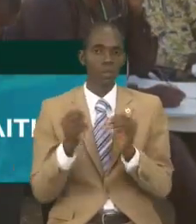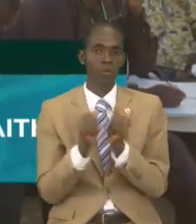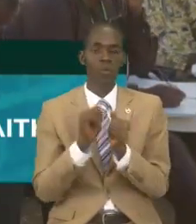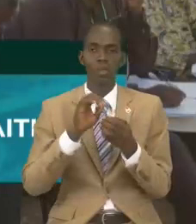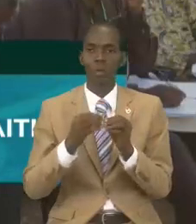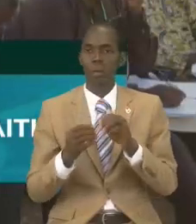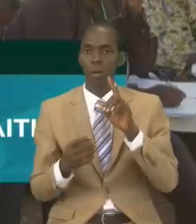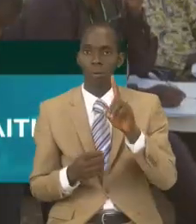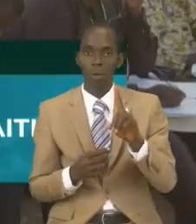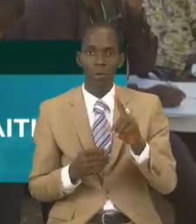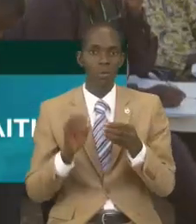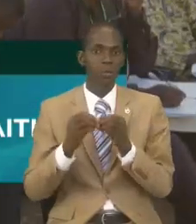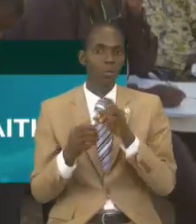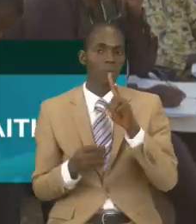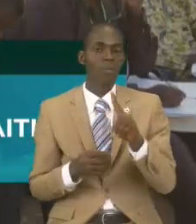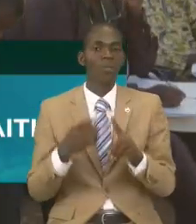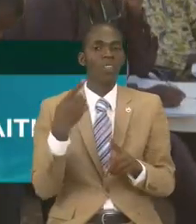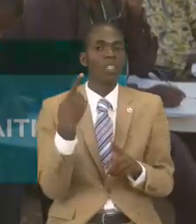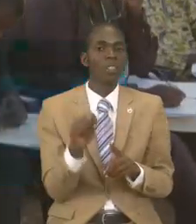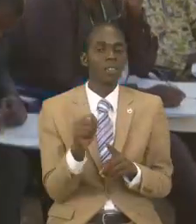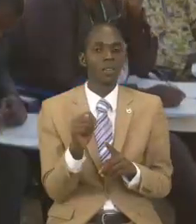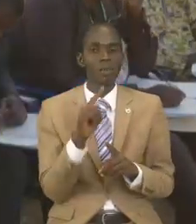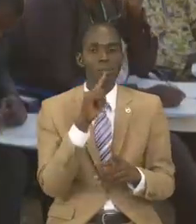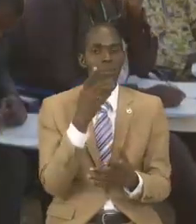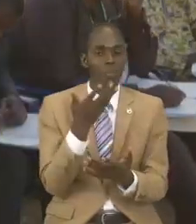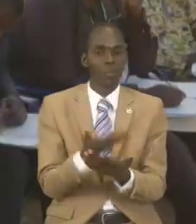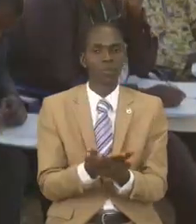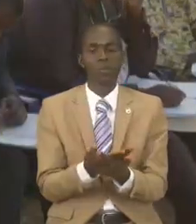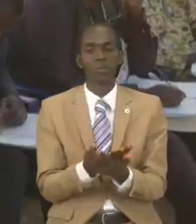one there is the proven